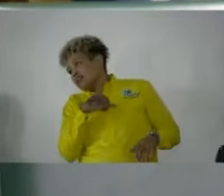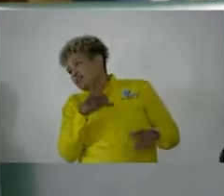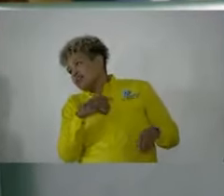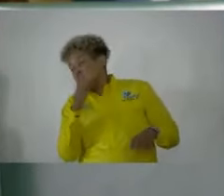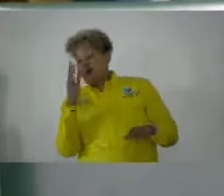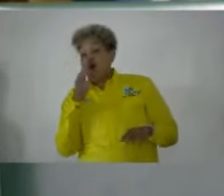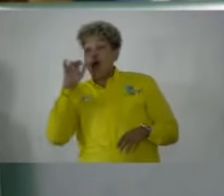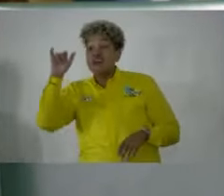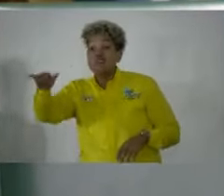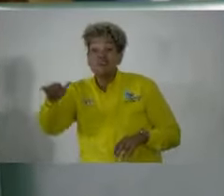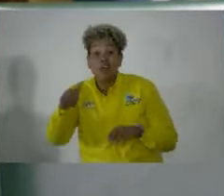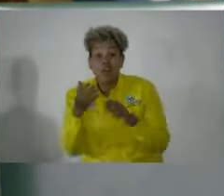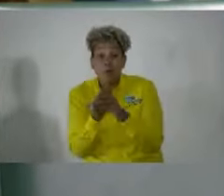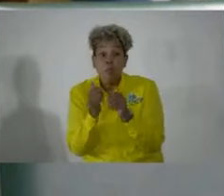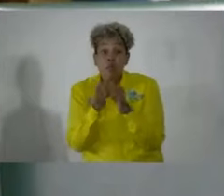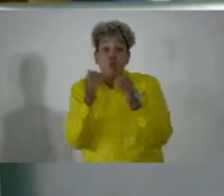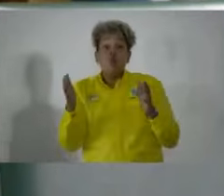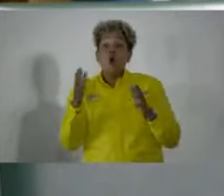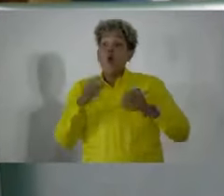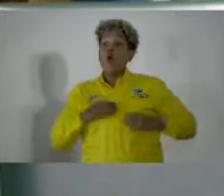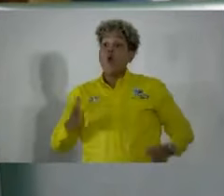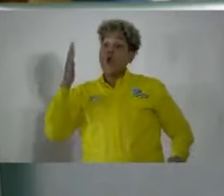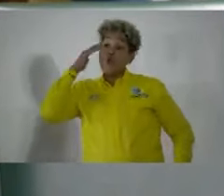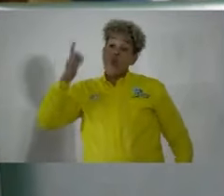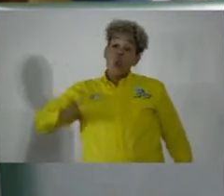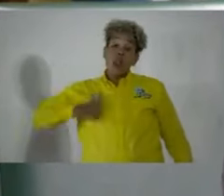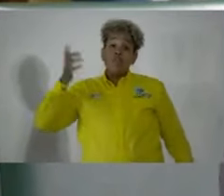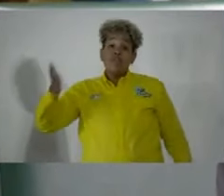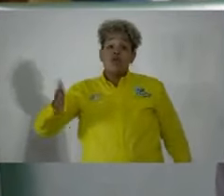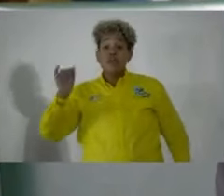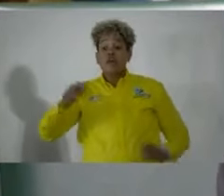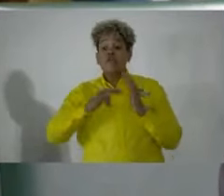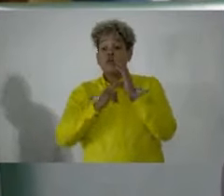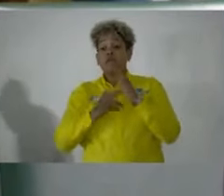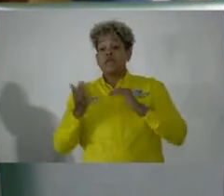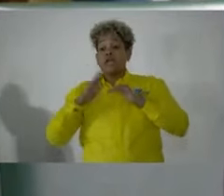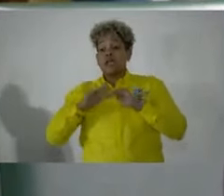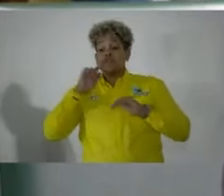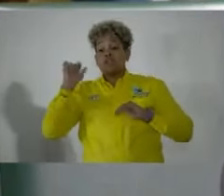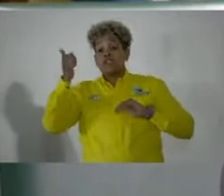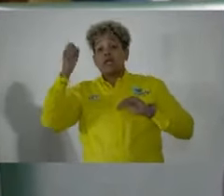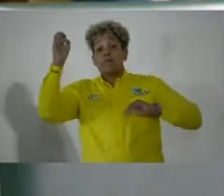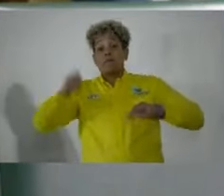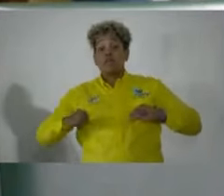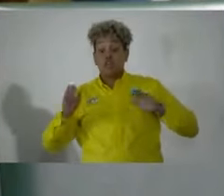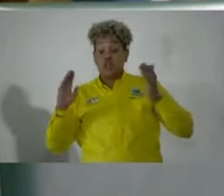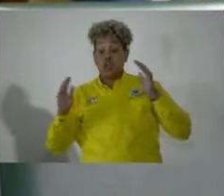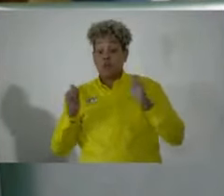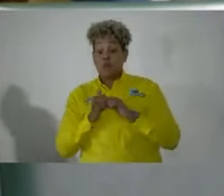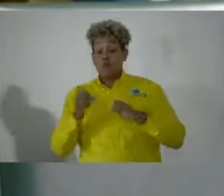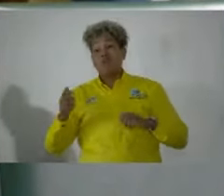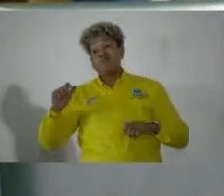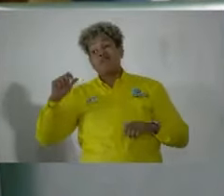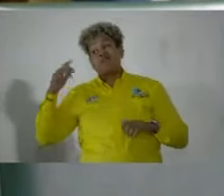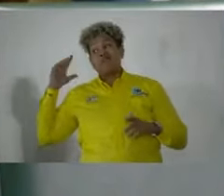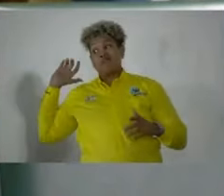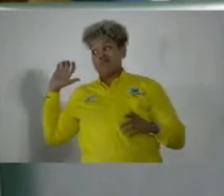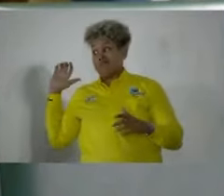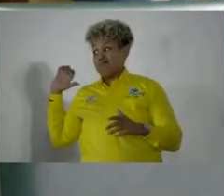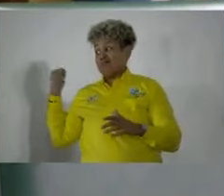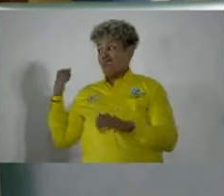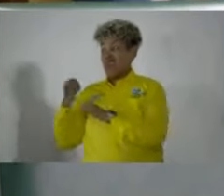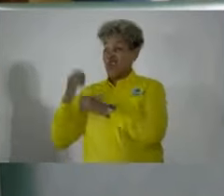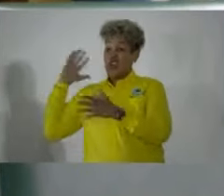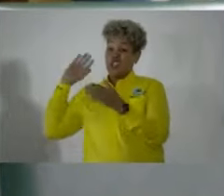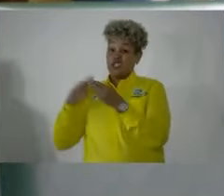premises without the legal owner's consent. That represented an increase of 10 percentage points over the preceding decade.